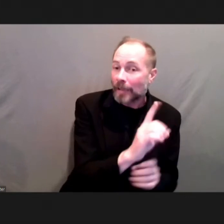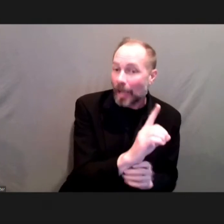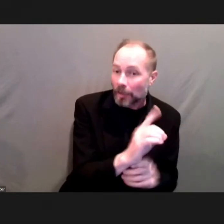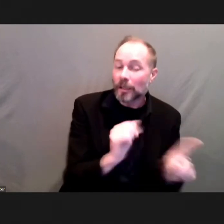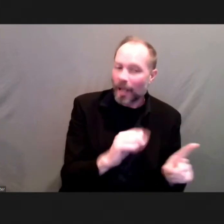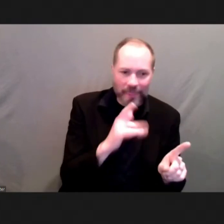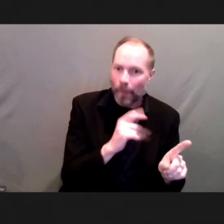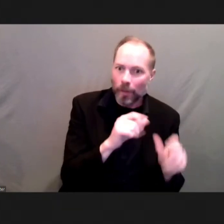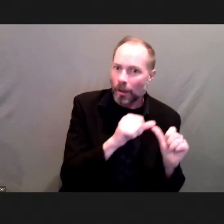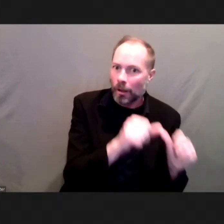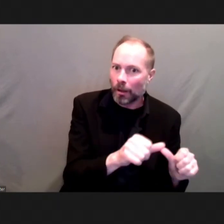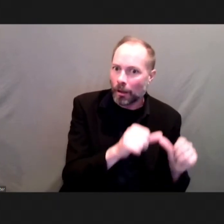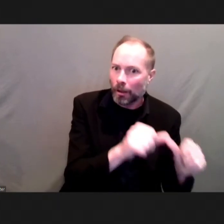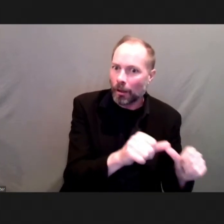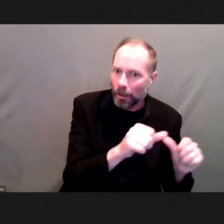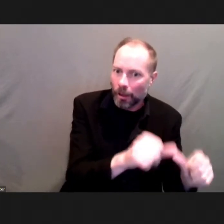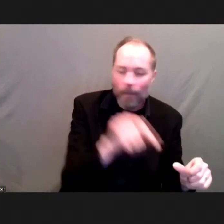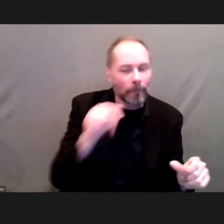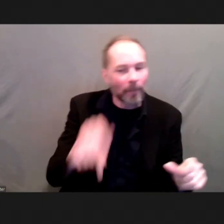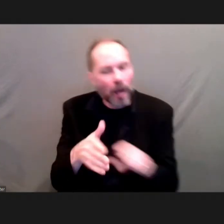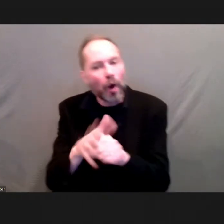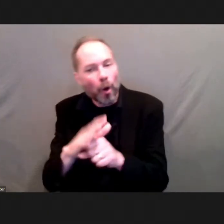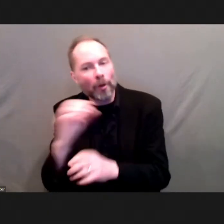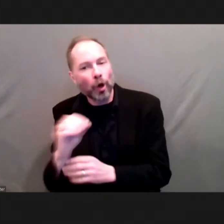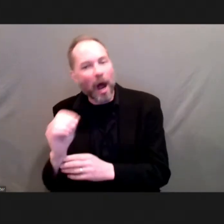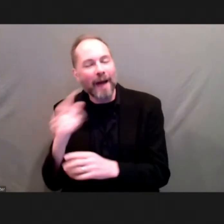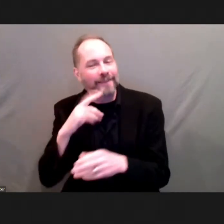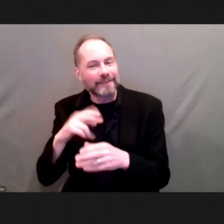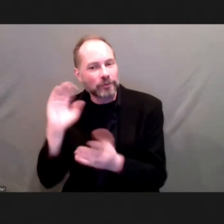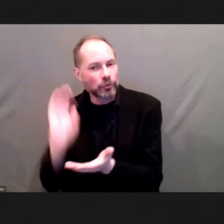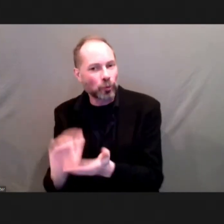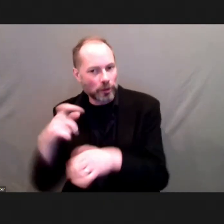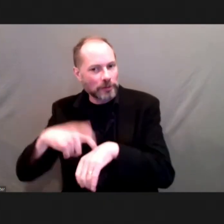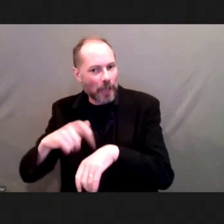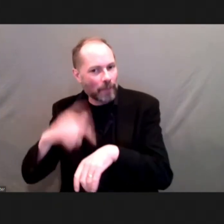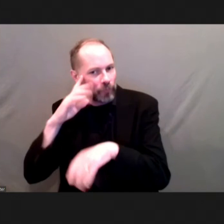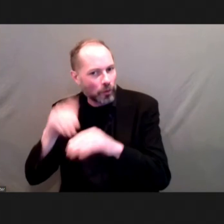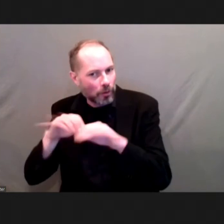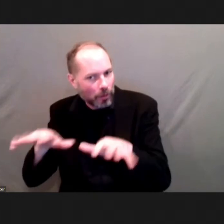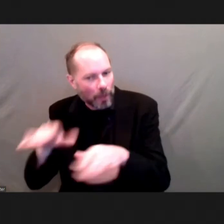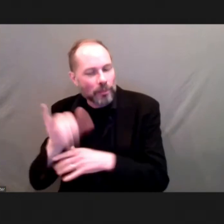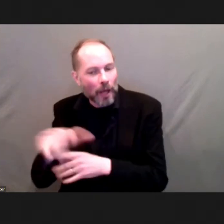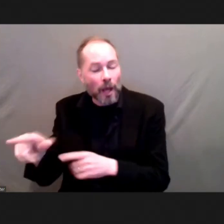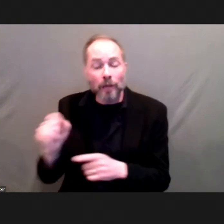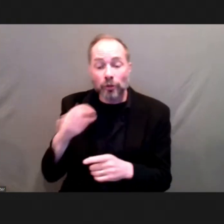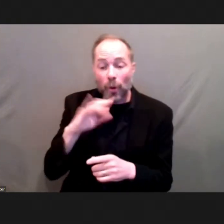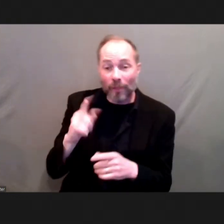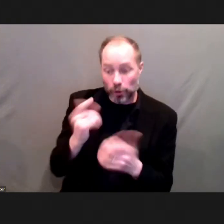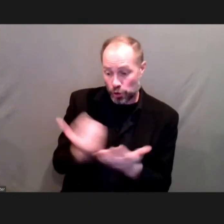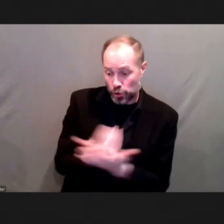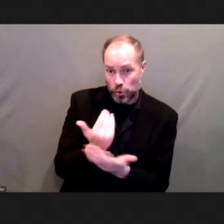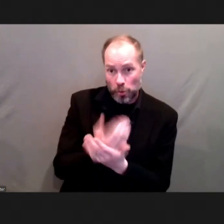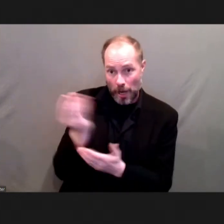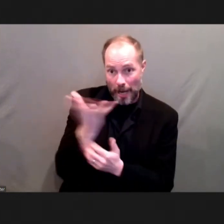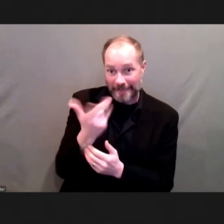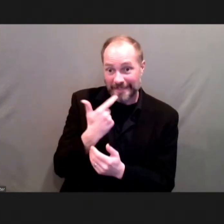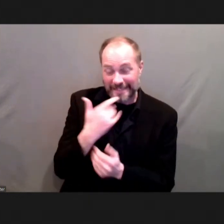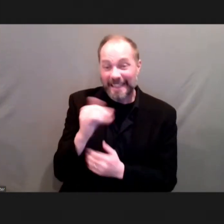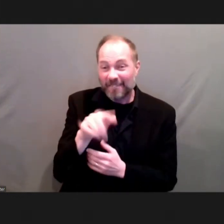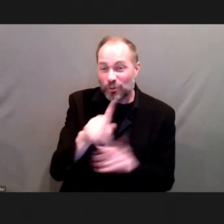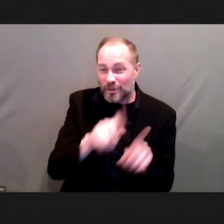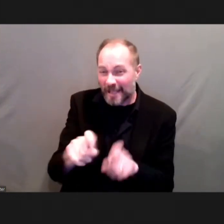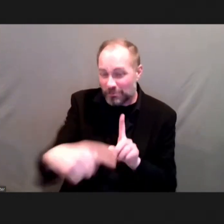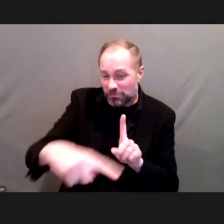see in these new recommendations. The updated guidance says that if you test positive as a